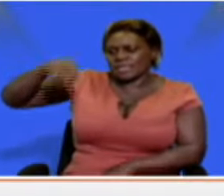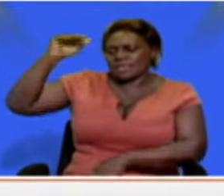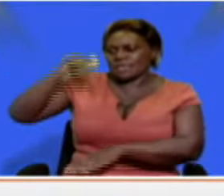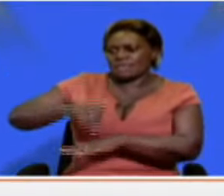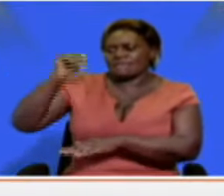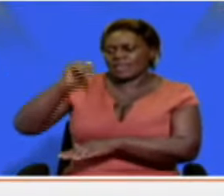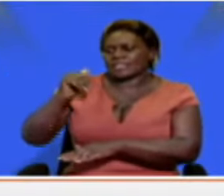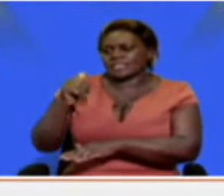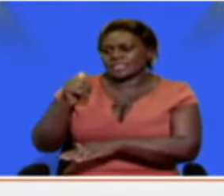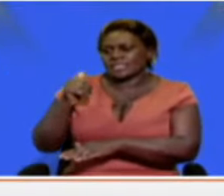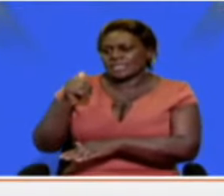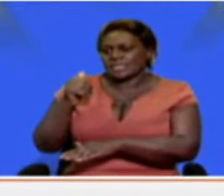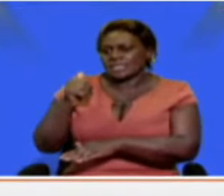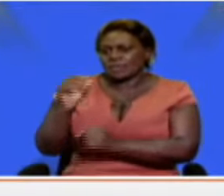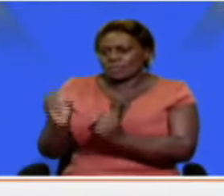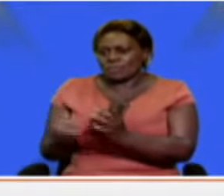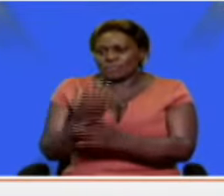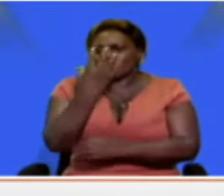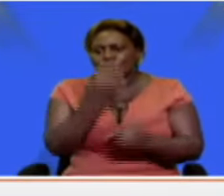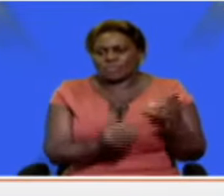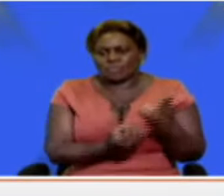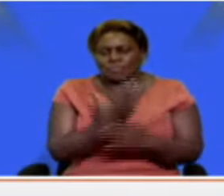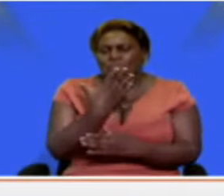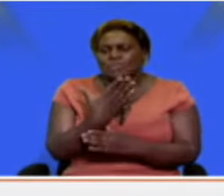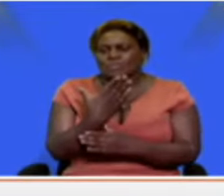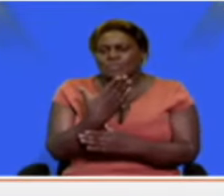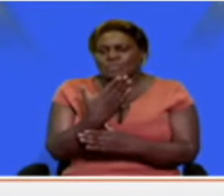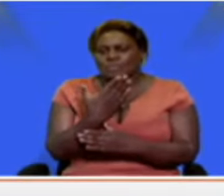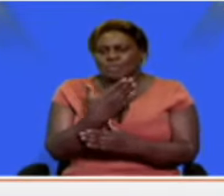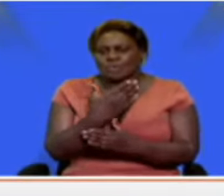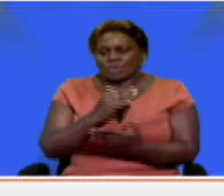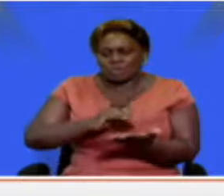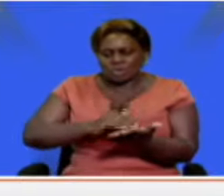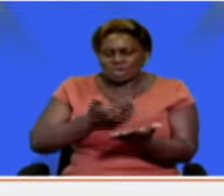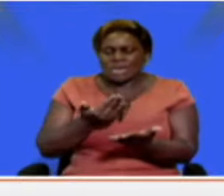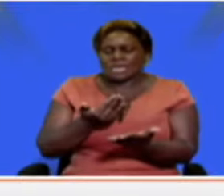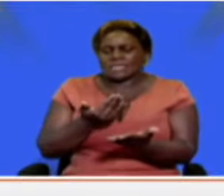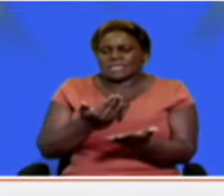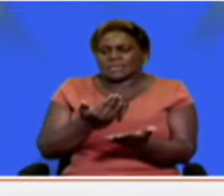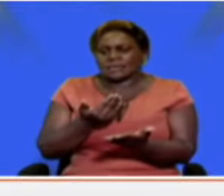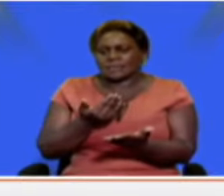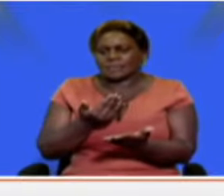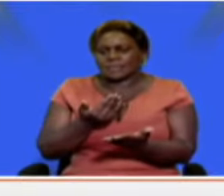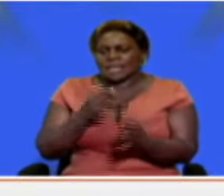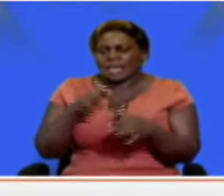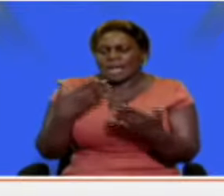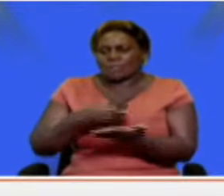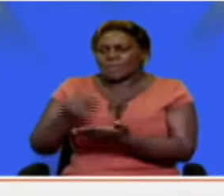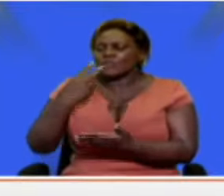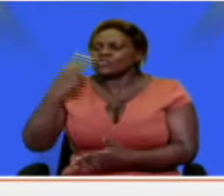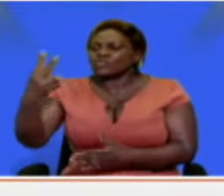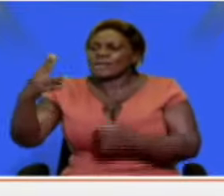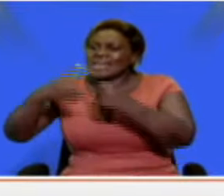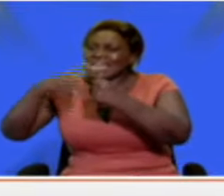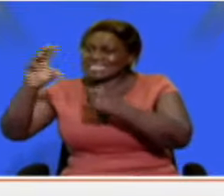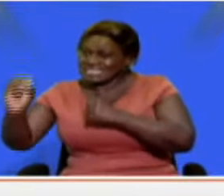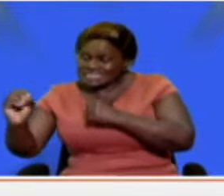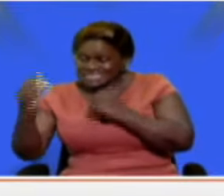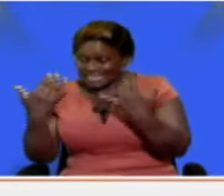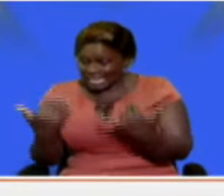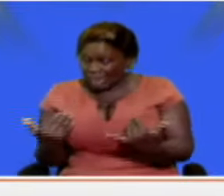of, if I'm producing a bottle of chrome, which my Gen Zs might recognize, and I'll sell it at 290